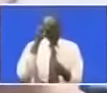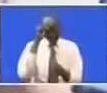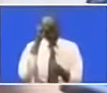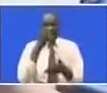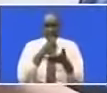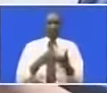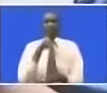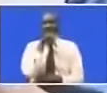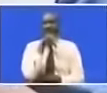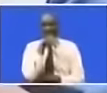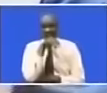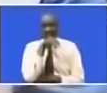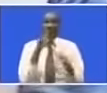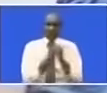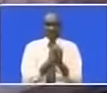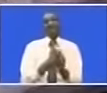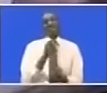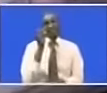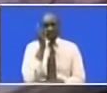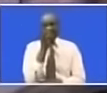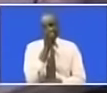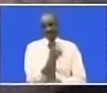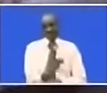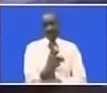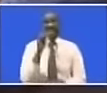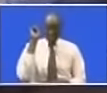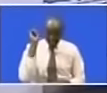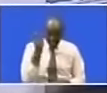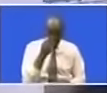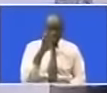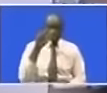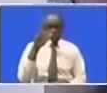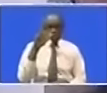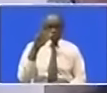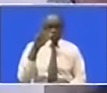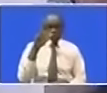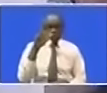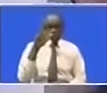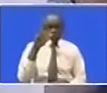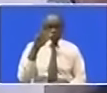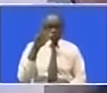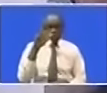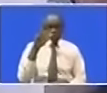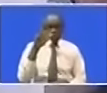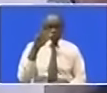ya Raila na Kibaki. Kenya's Eurobond saga.